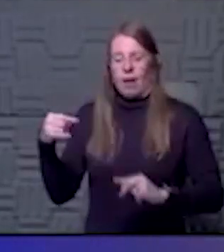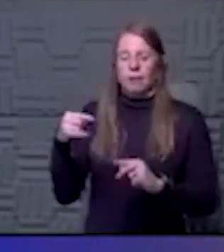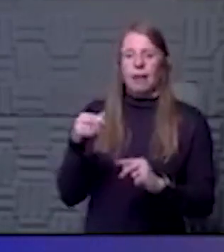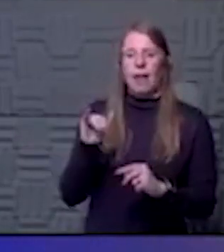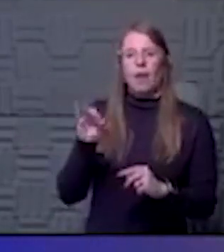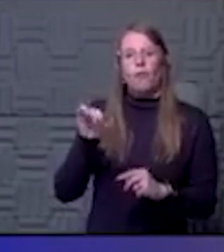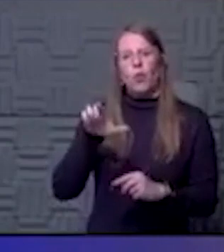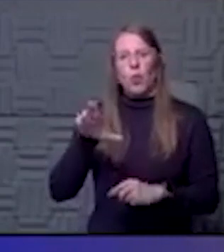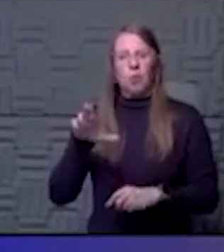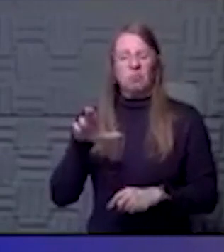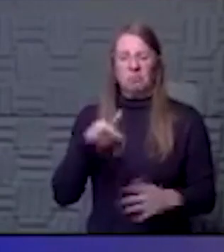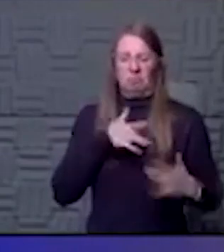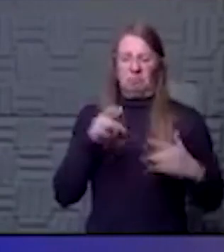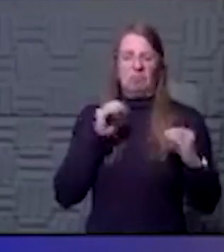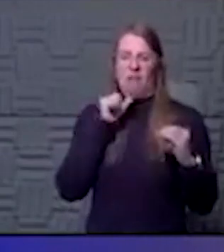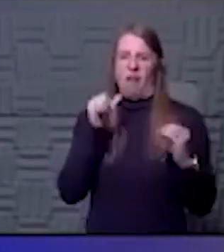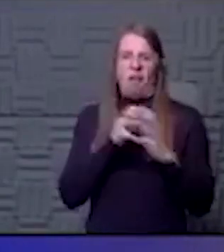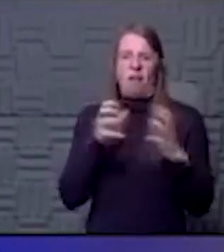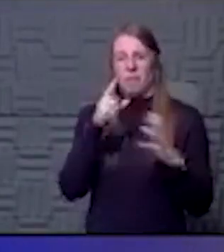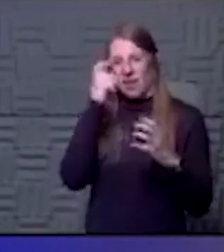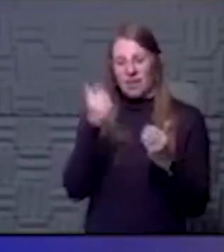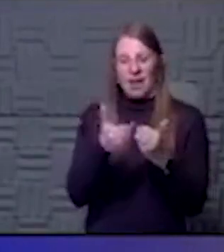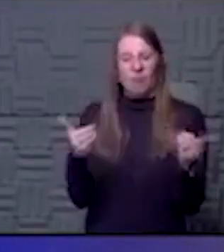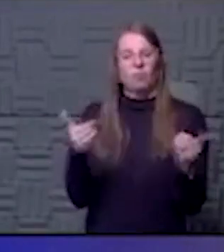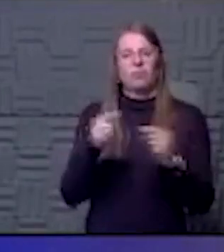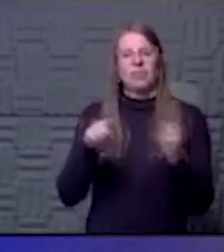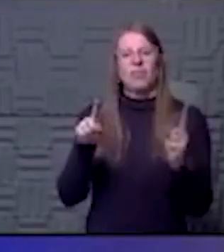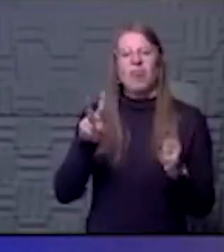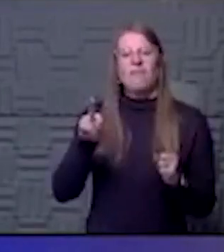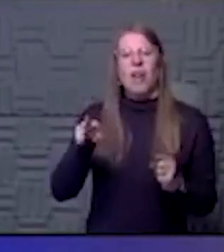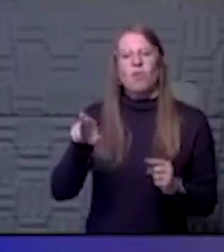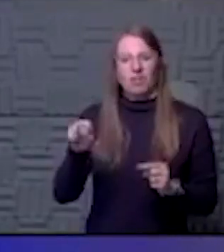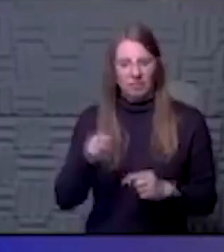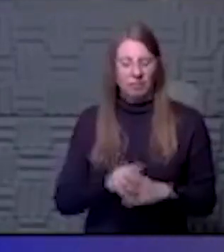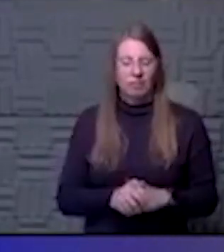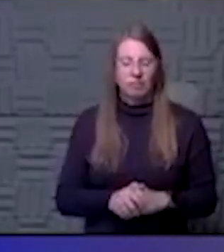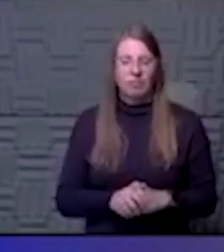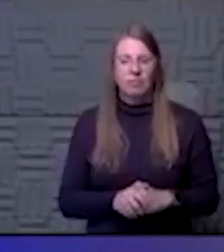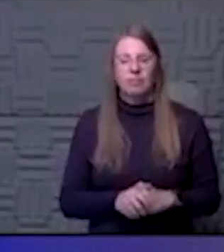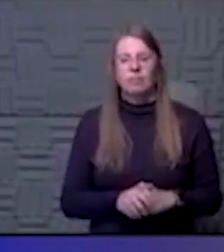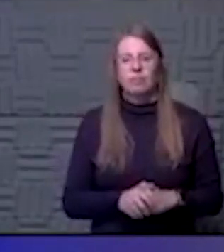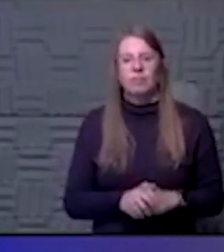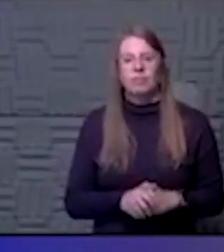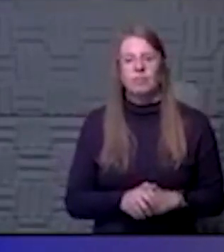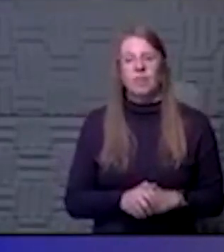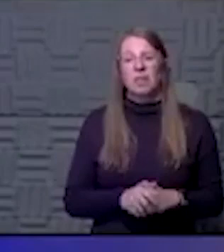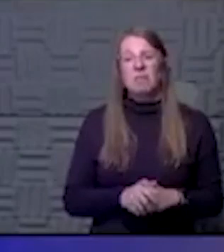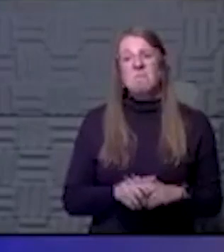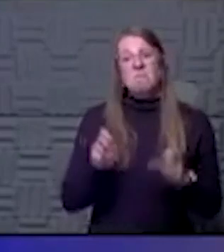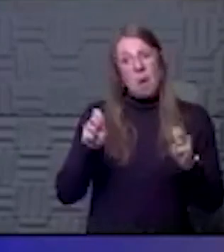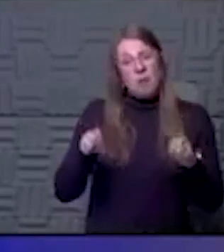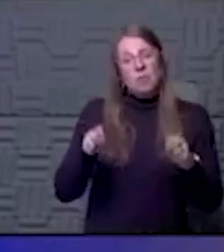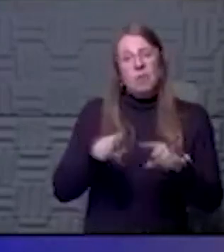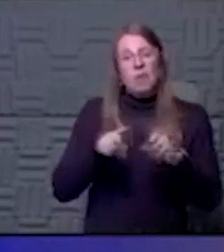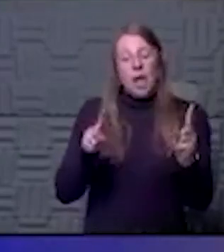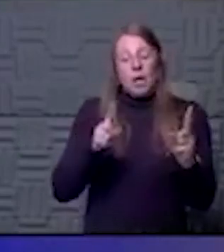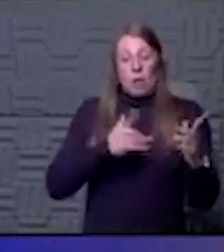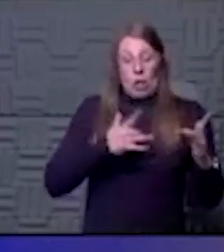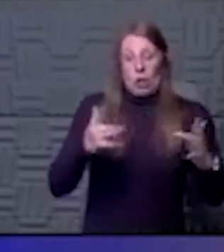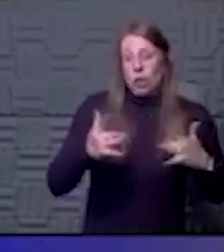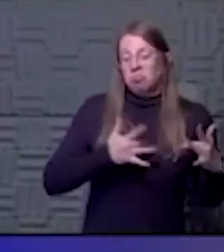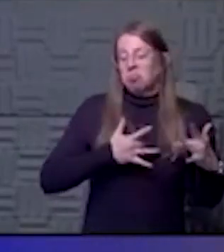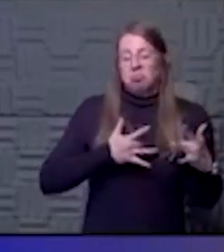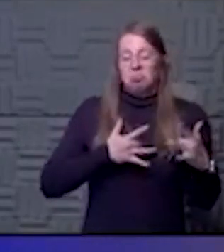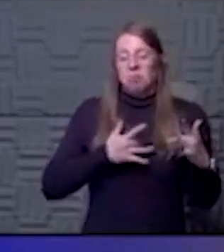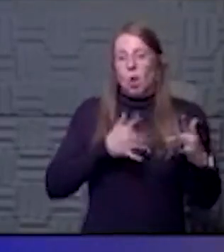does because they are separate different viruses. There's always that chance, but right now there's not a large concern that it